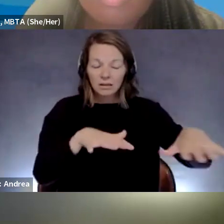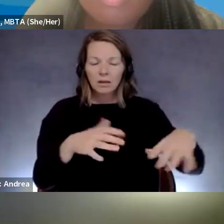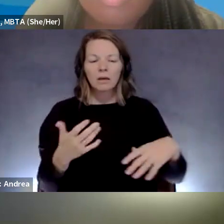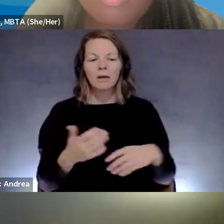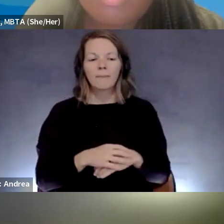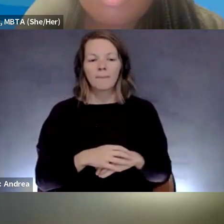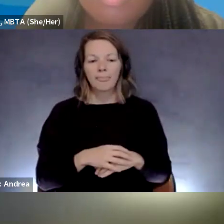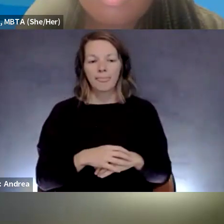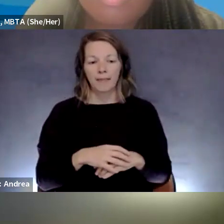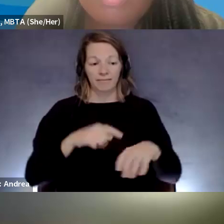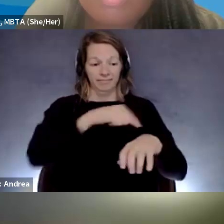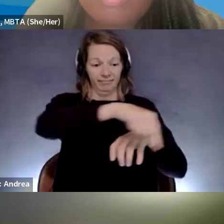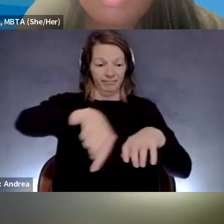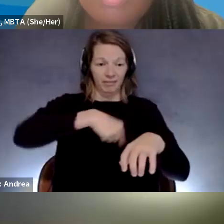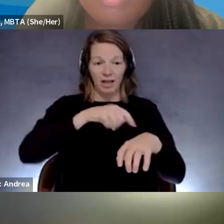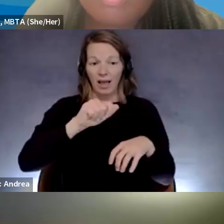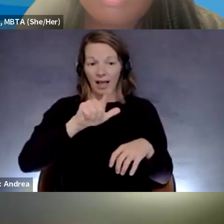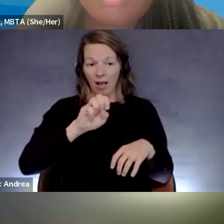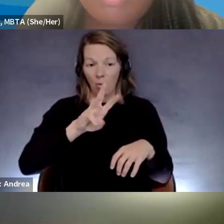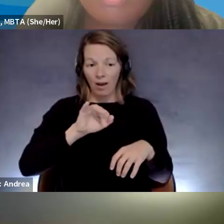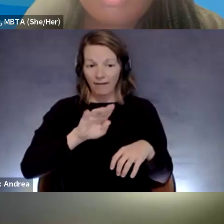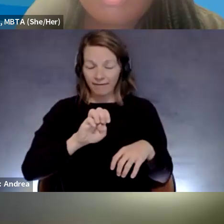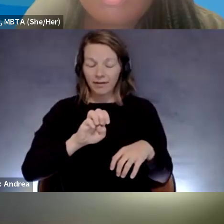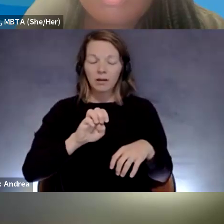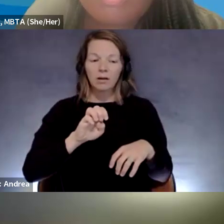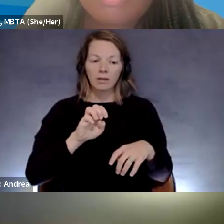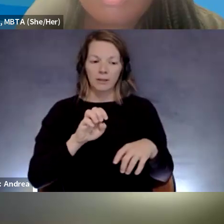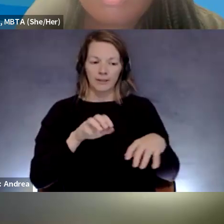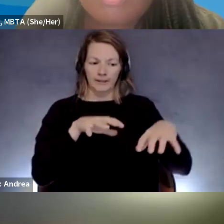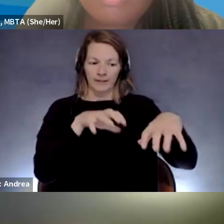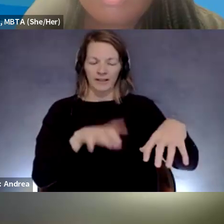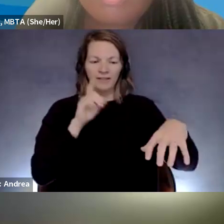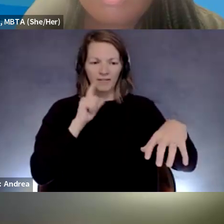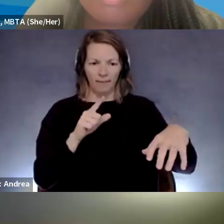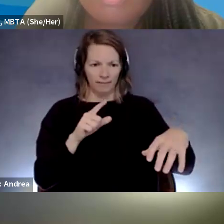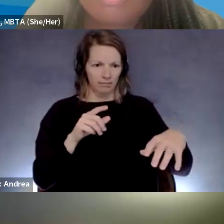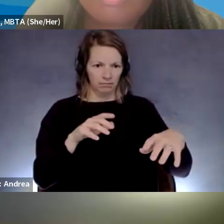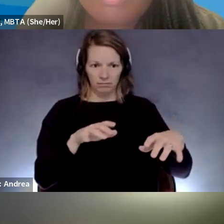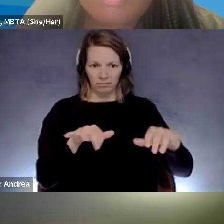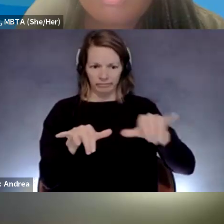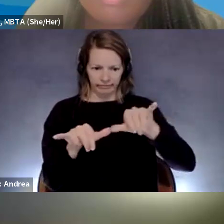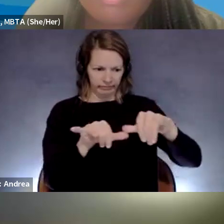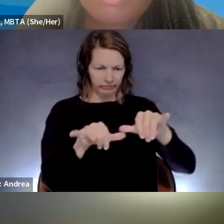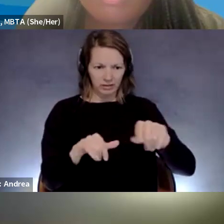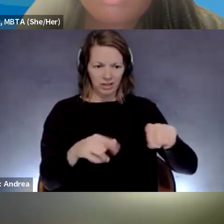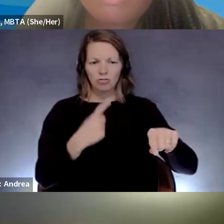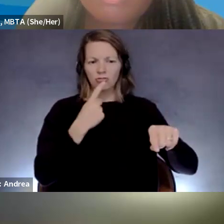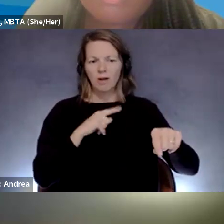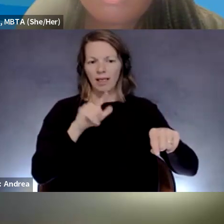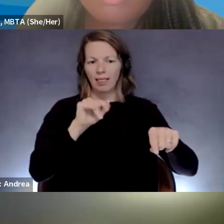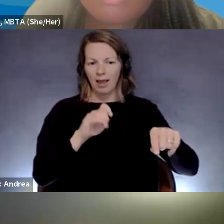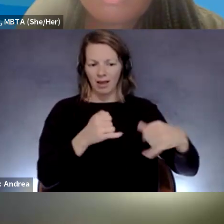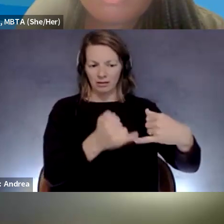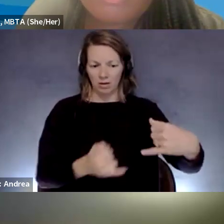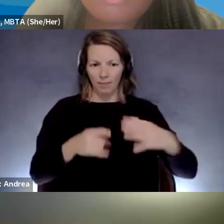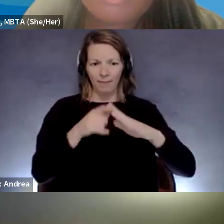Generally, the area around Alewife Station was what worked kind of from a geometry standpoint. The Red Line tunnel starts to get deeper